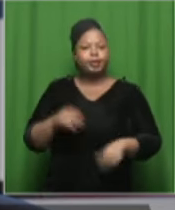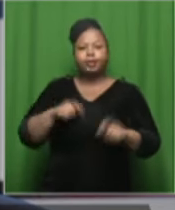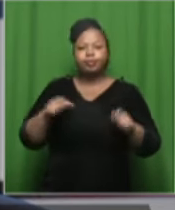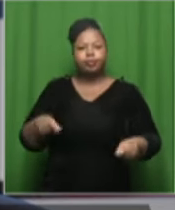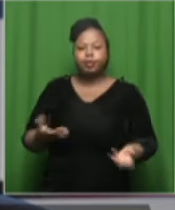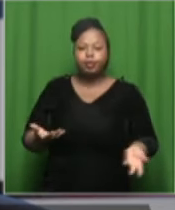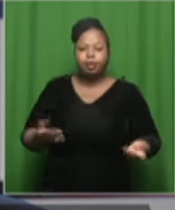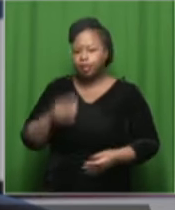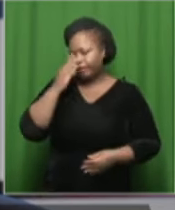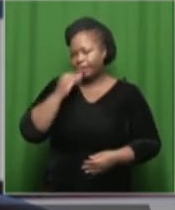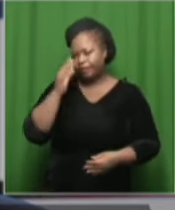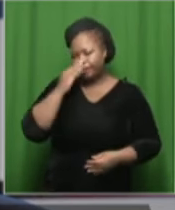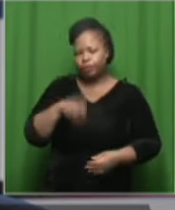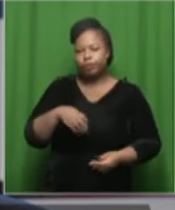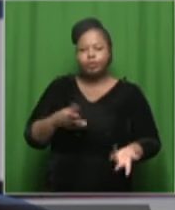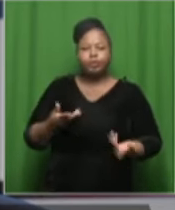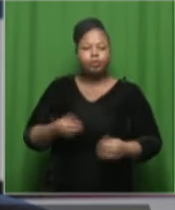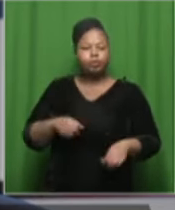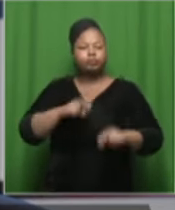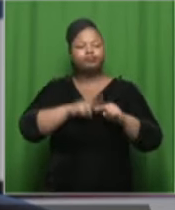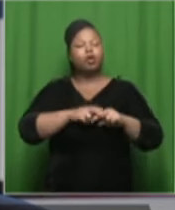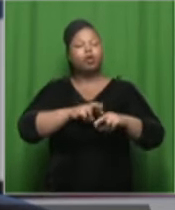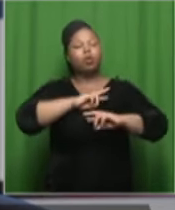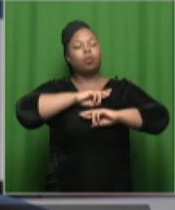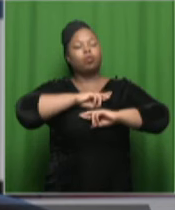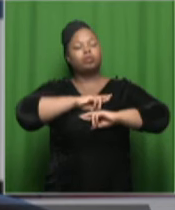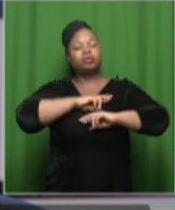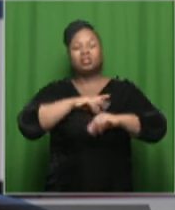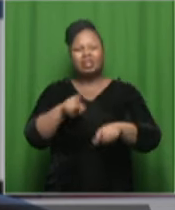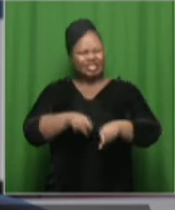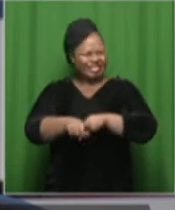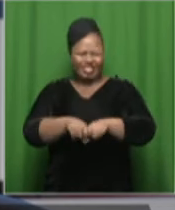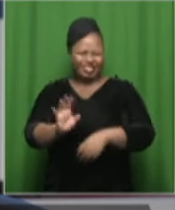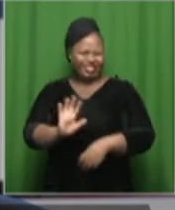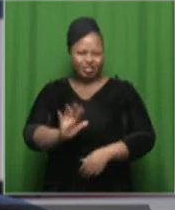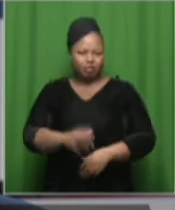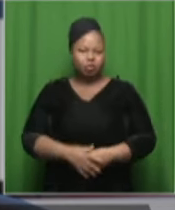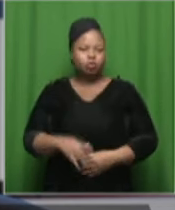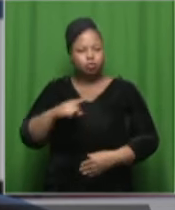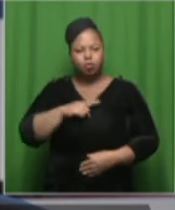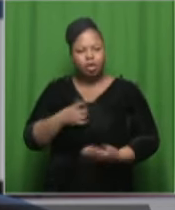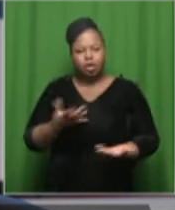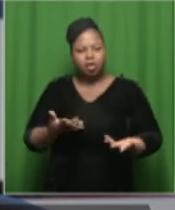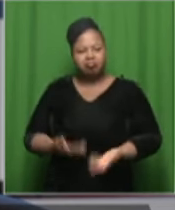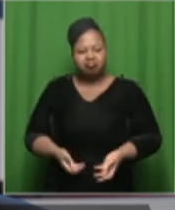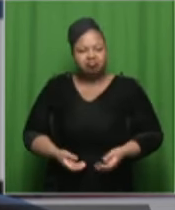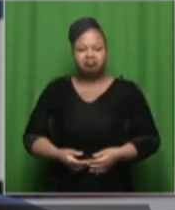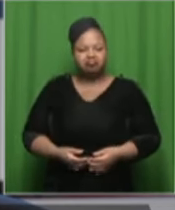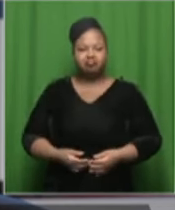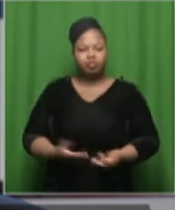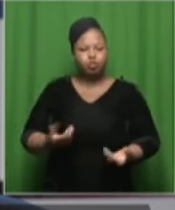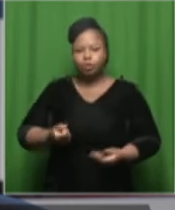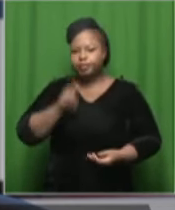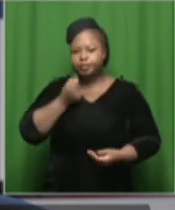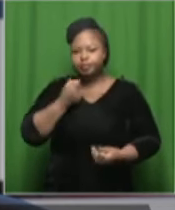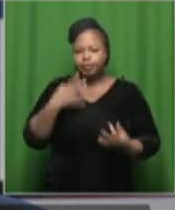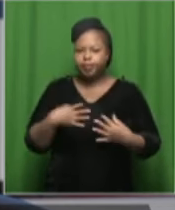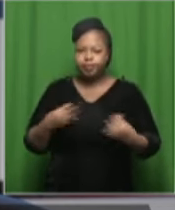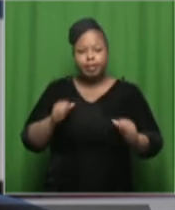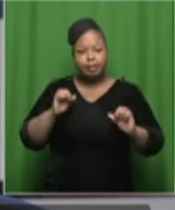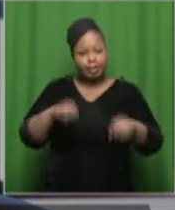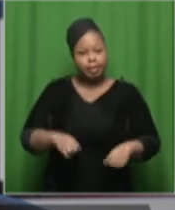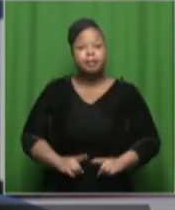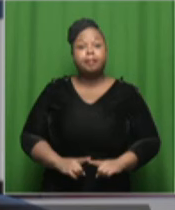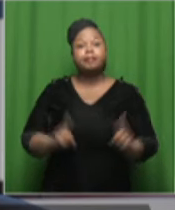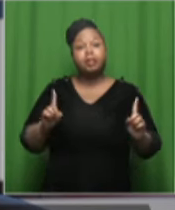gets flu and just needs to stay at home and rest should test, because there it's not going to make a difference to your treatment. But we